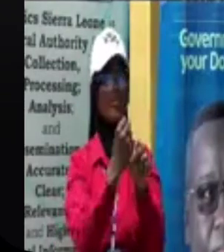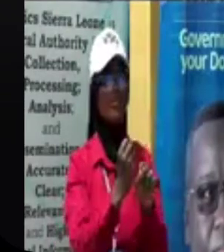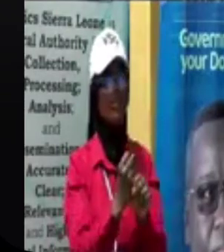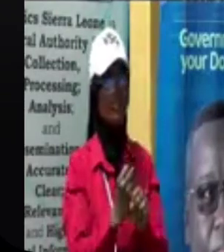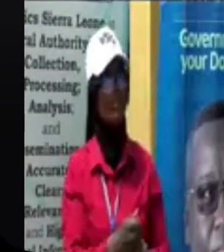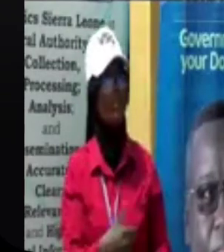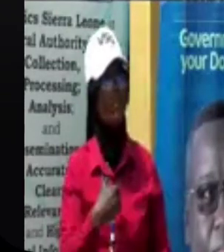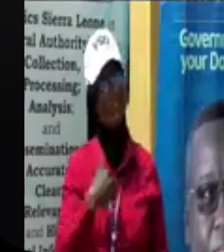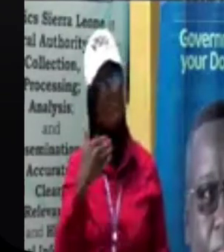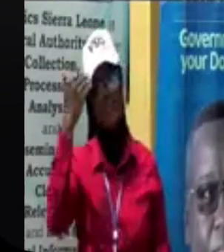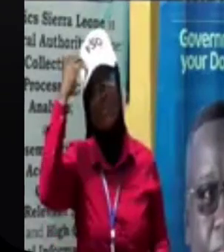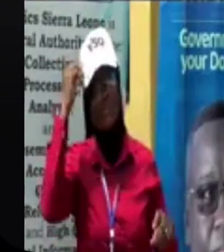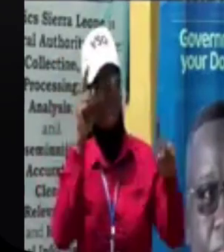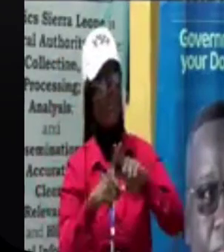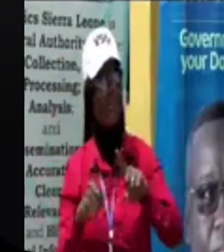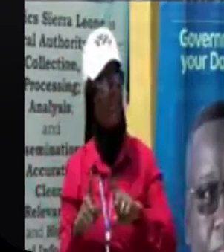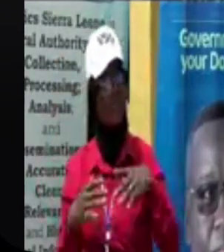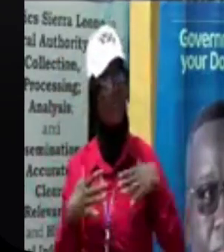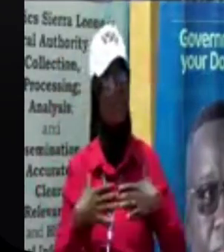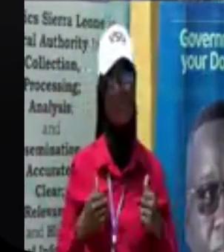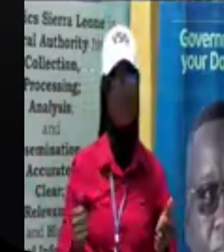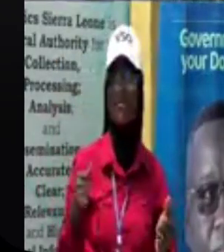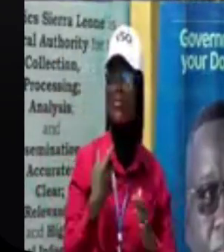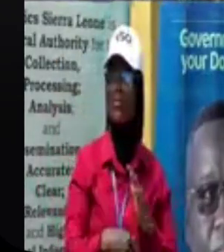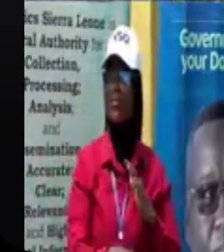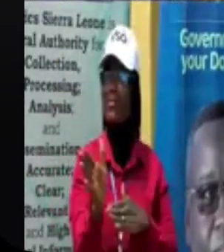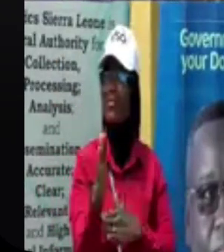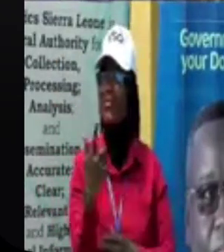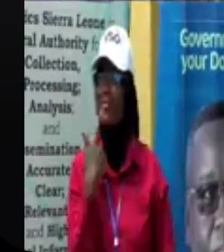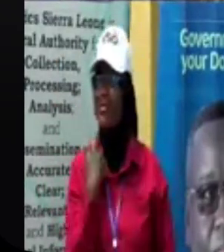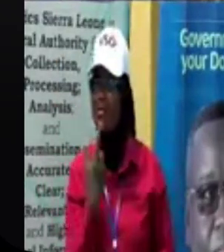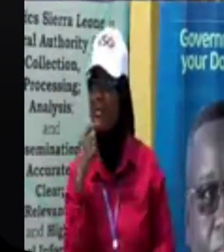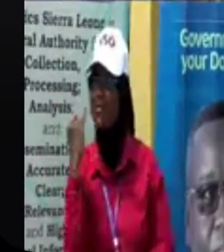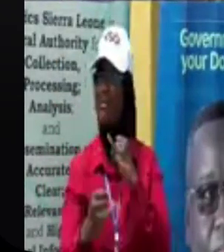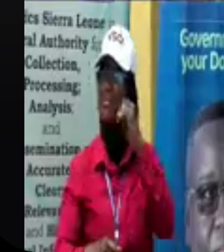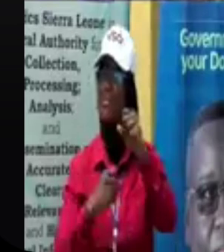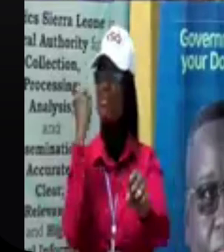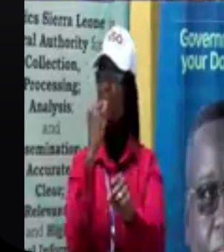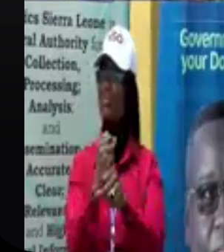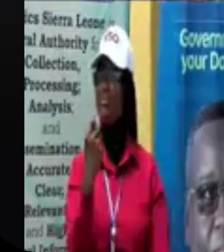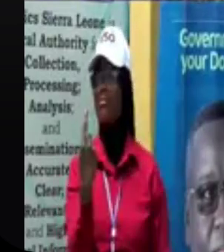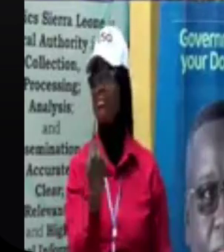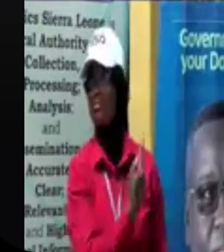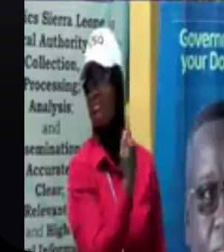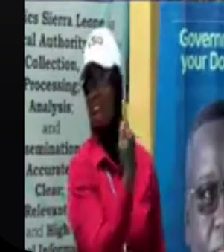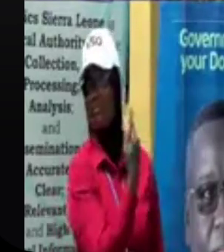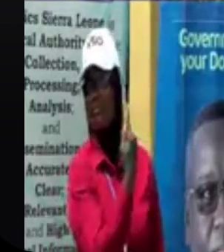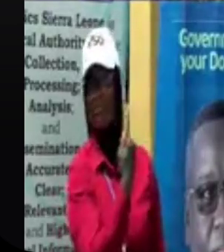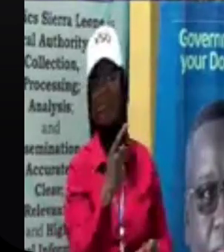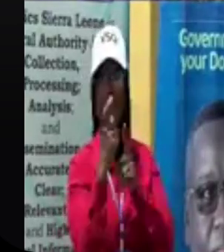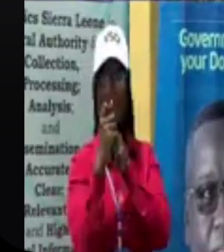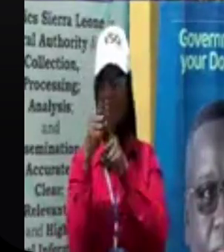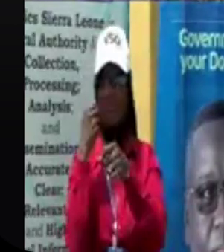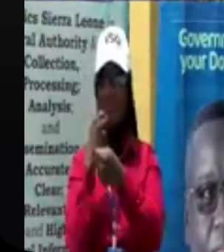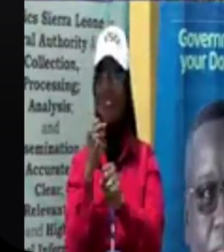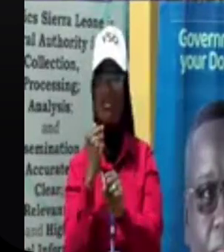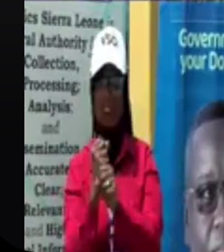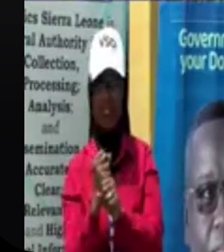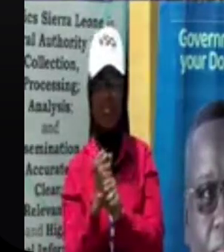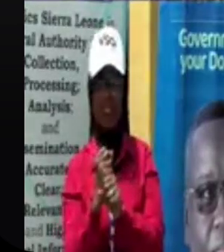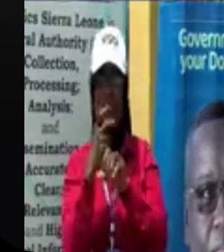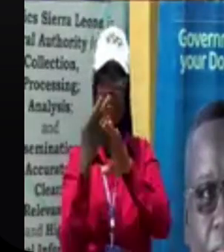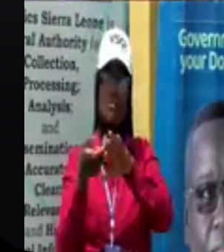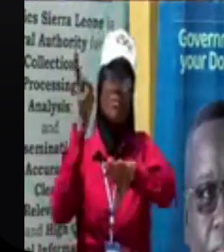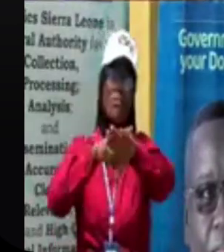I know as well, in addition to what the Minister say last year alone, rice production at Salone go